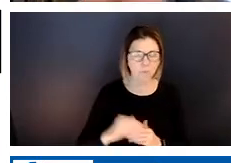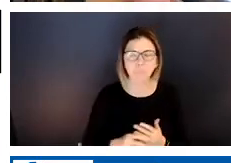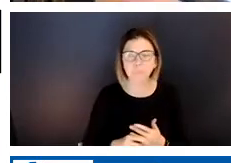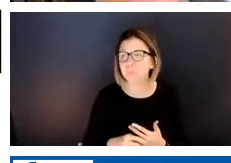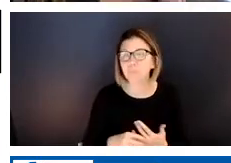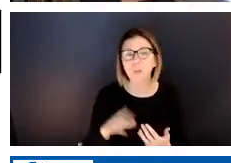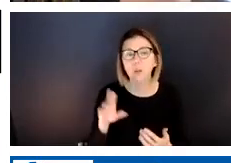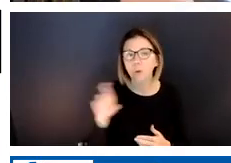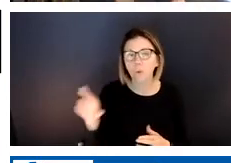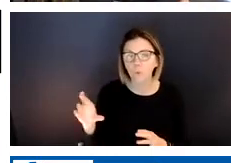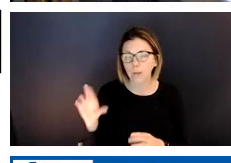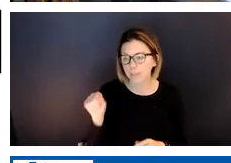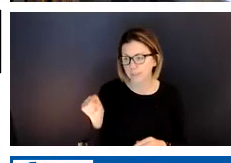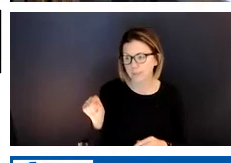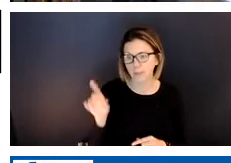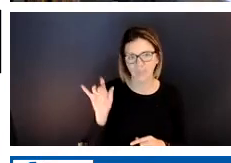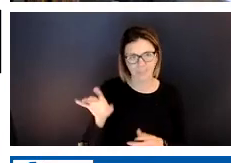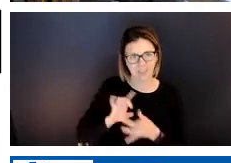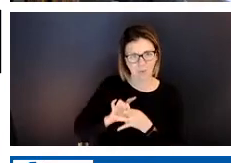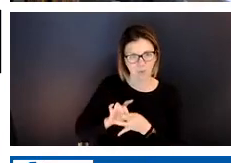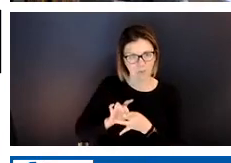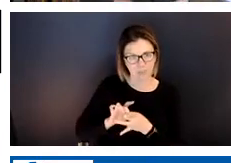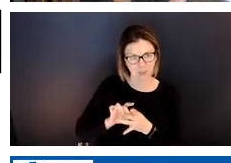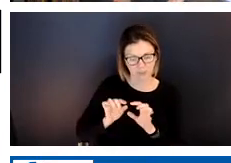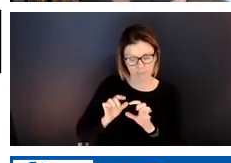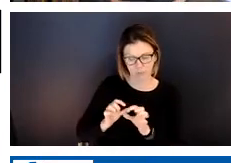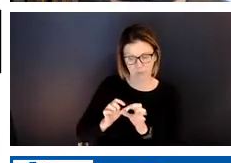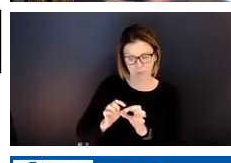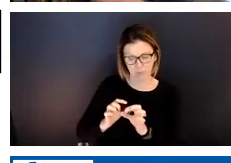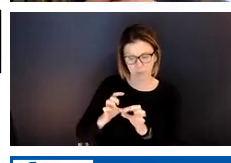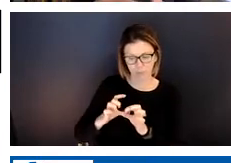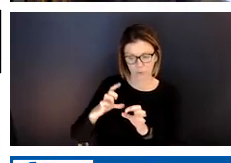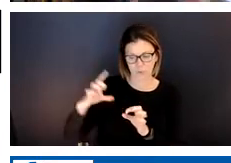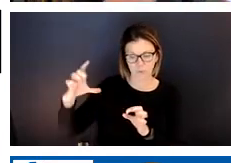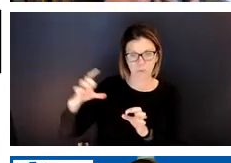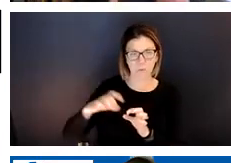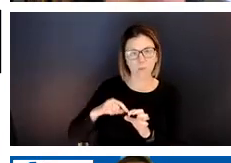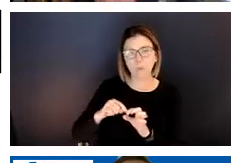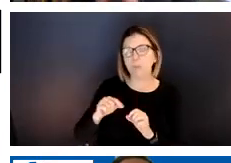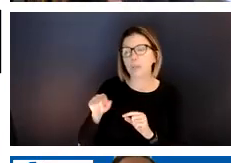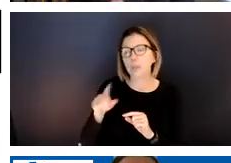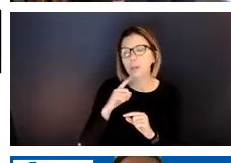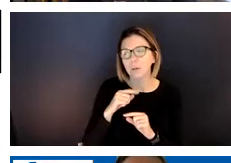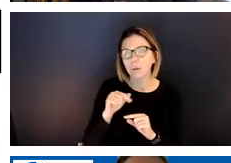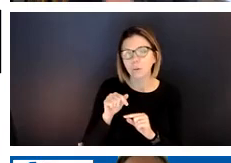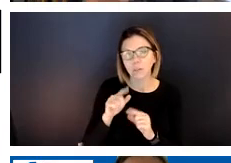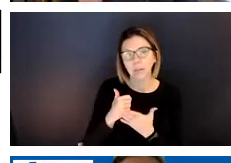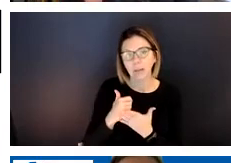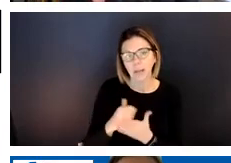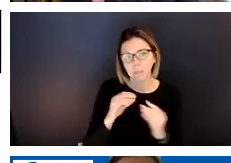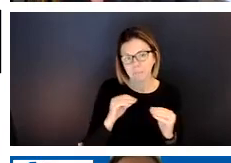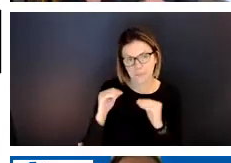side, this is the relationship circles or the circles curriculum. This is how we can help to teach